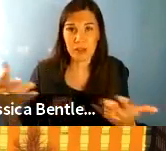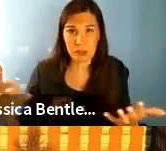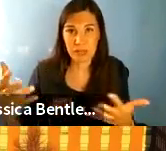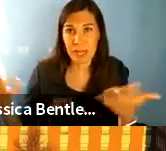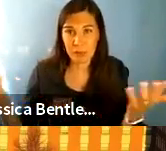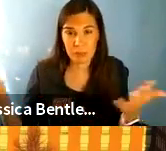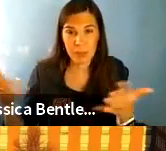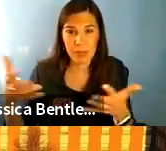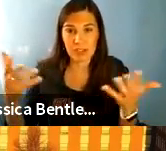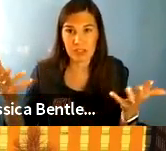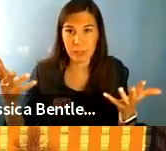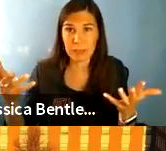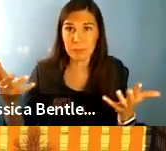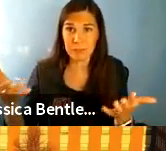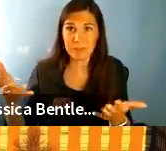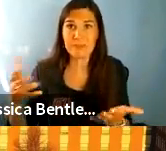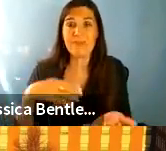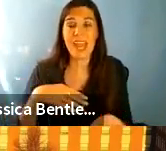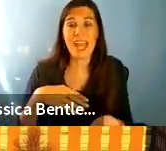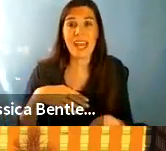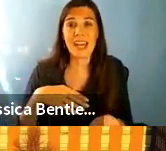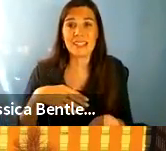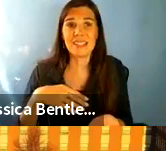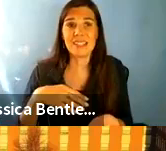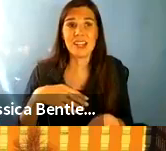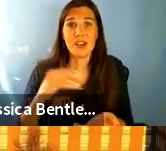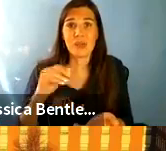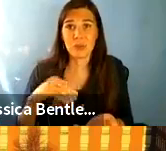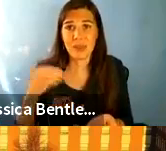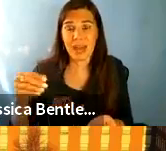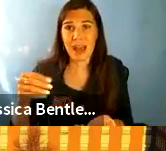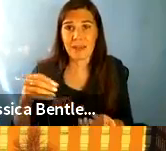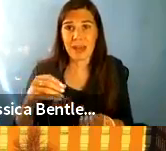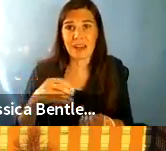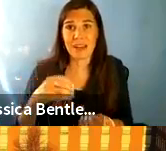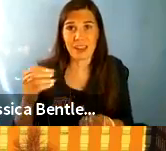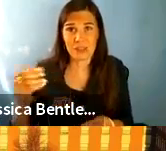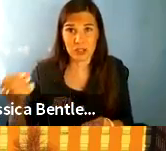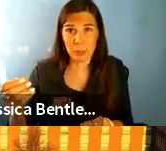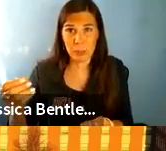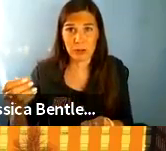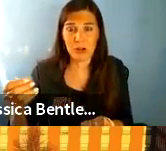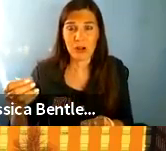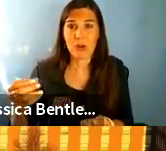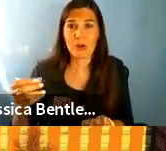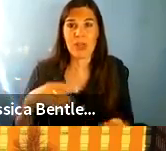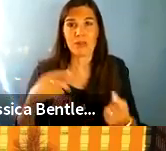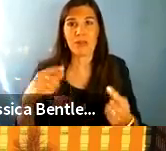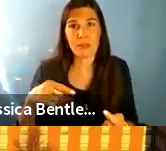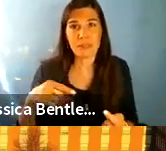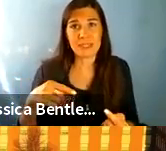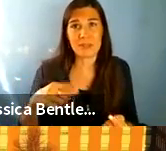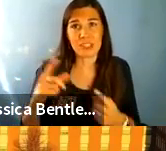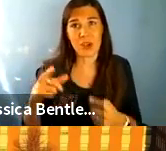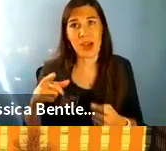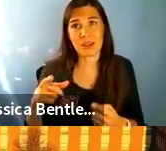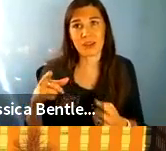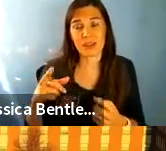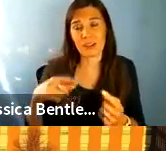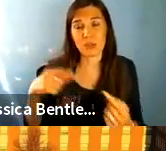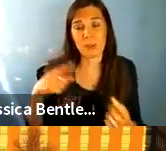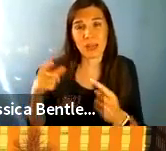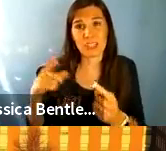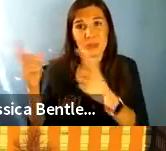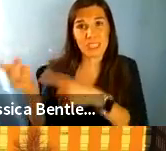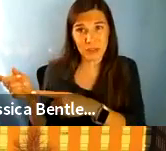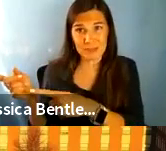to better communicate with their parents or sibling. And through that, I met another interpreter who then recommended me to hire